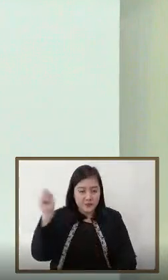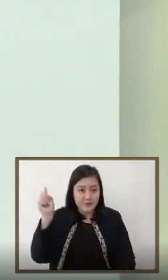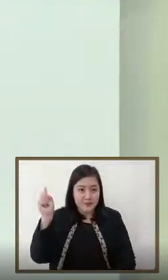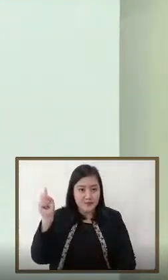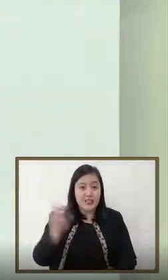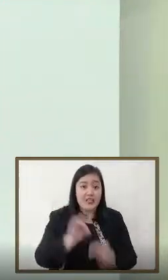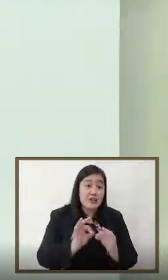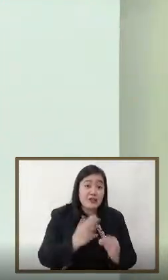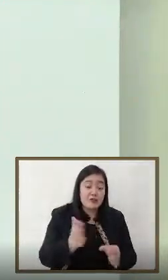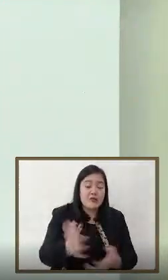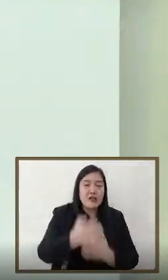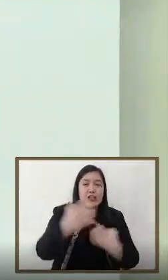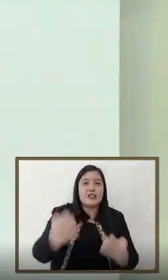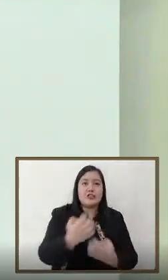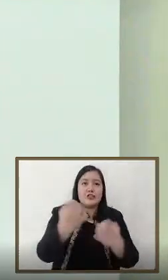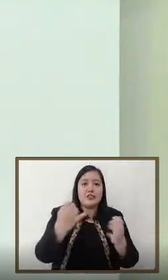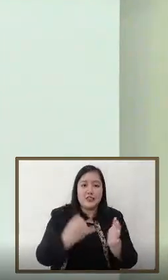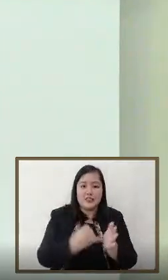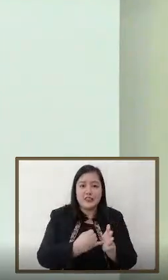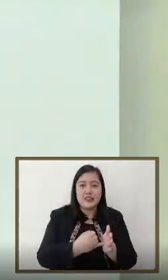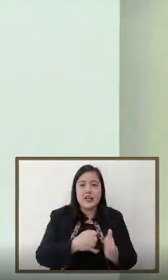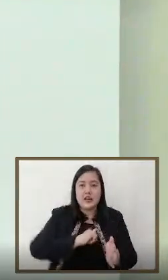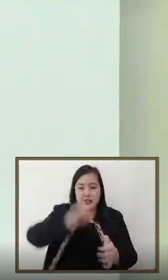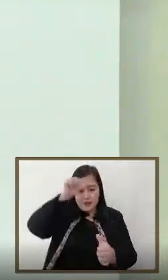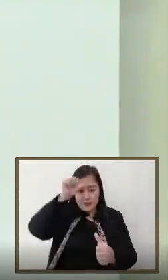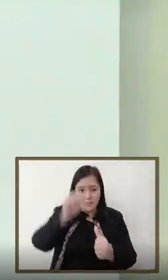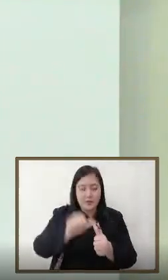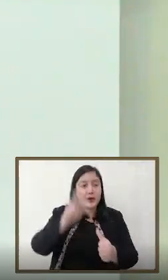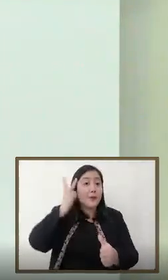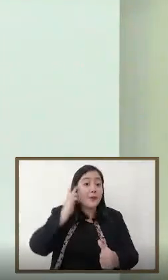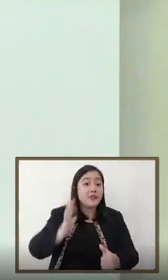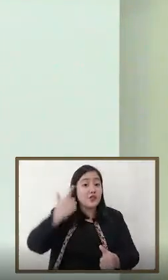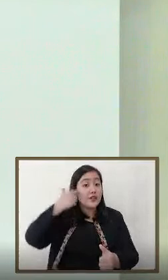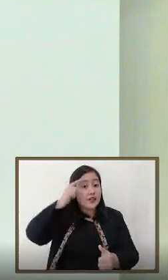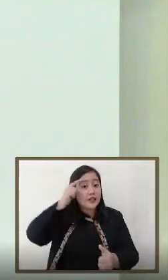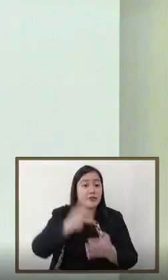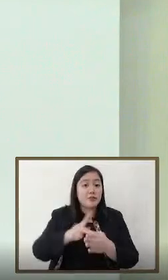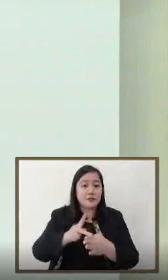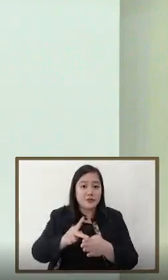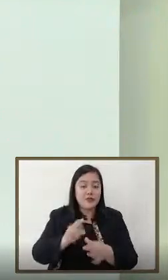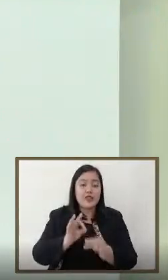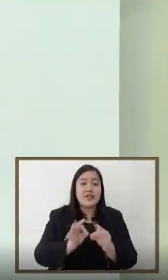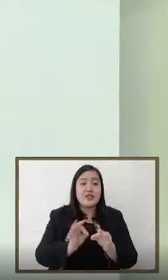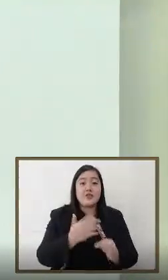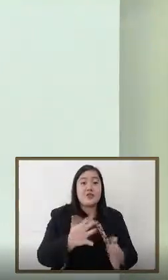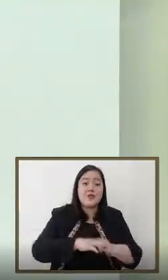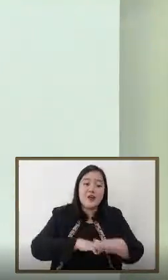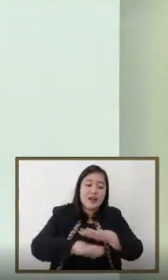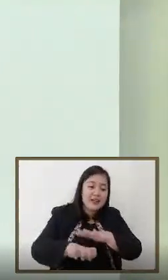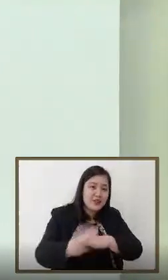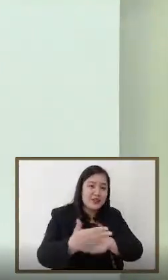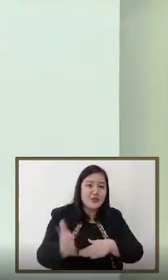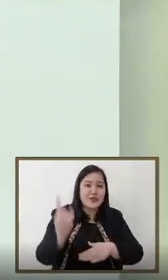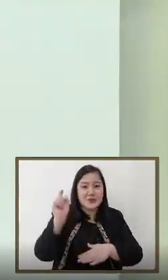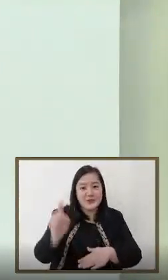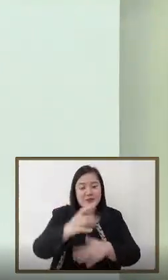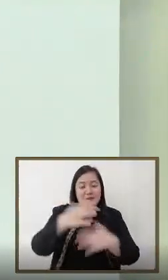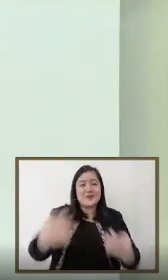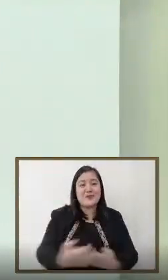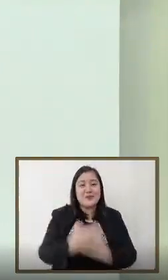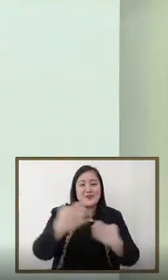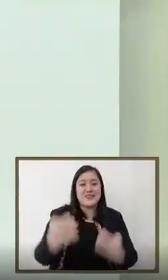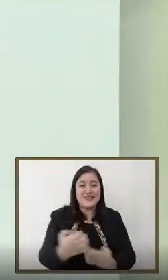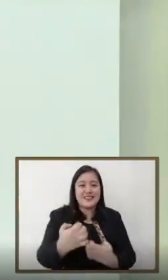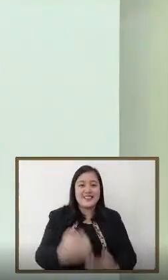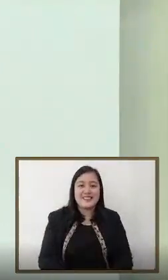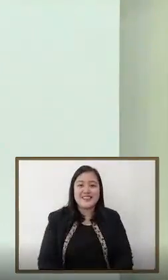pastor left in this pulpit. Kapag pinasok mo, i-enjoy mo. And that is the